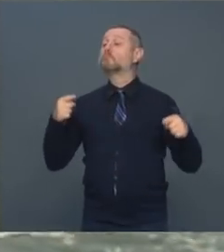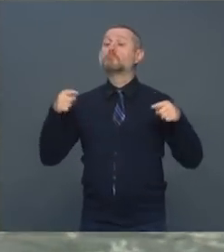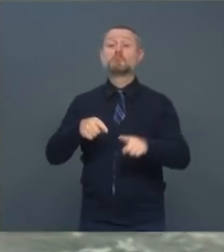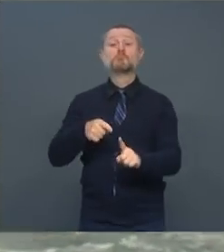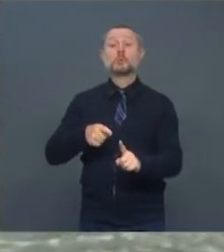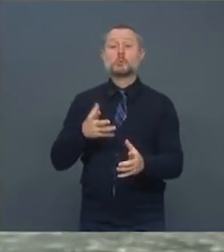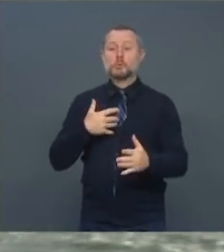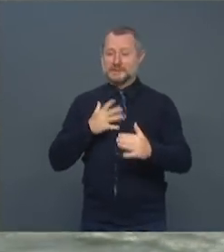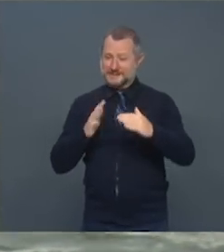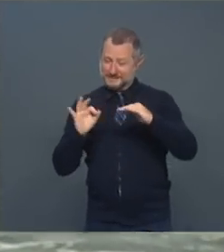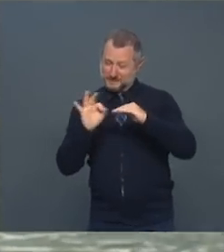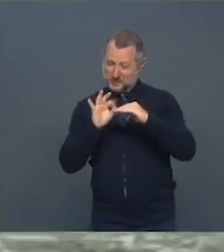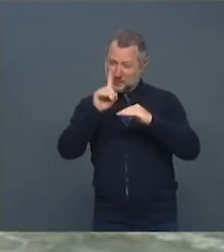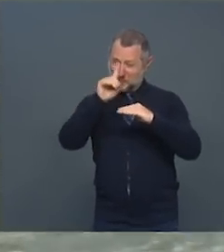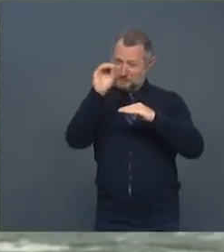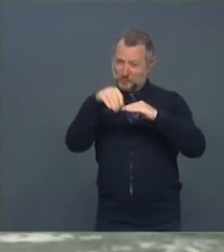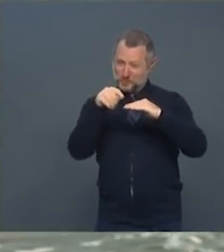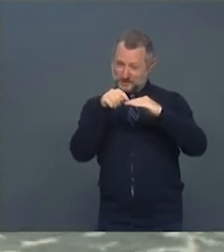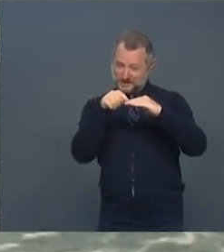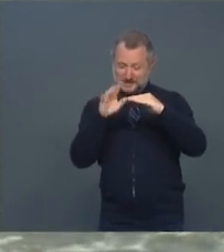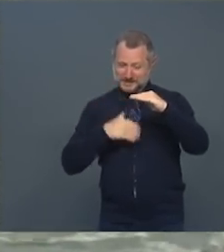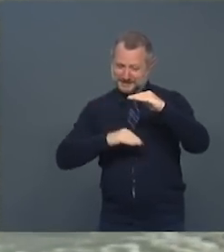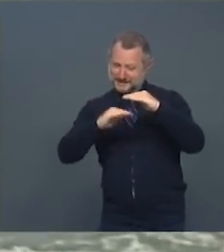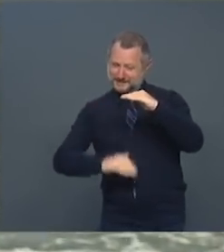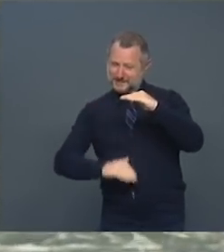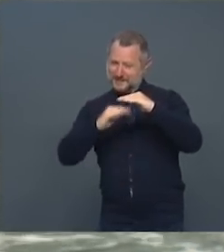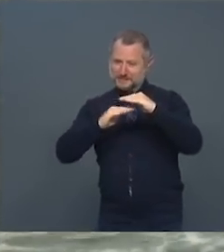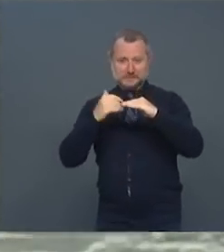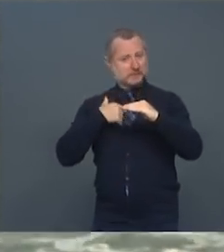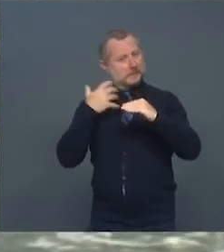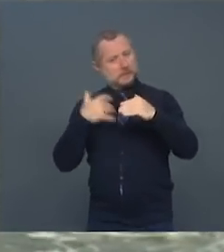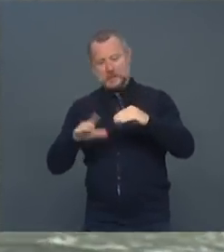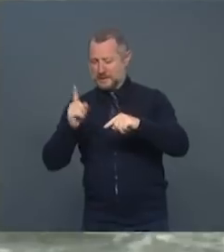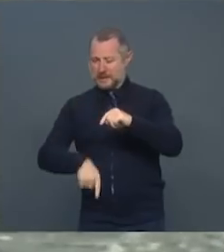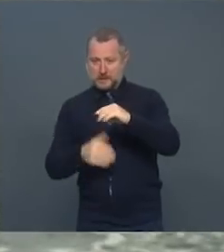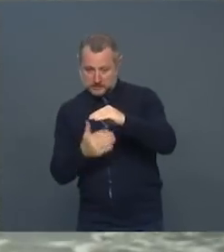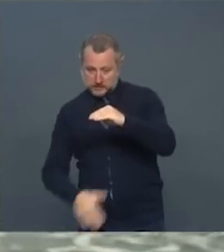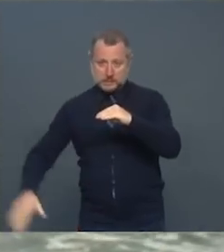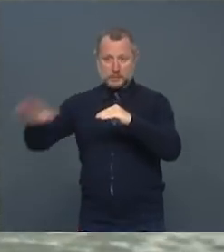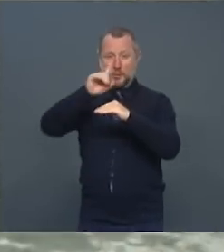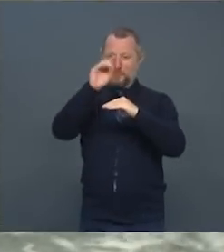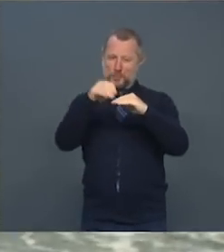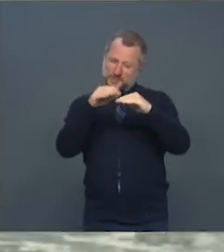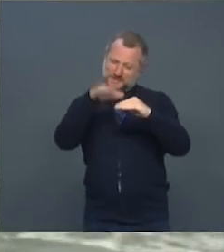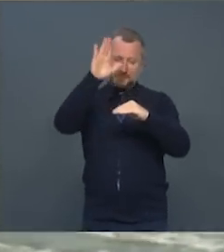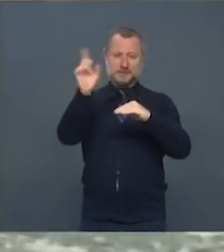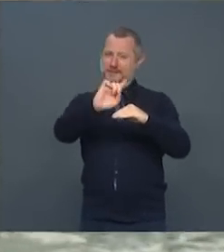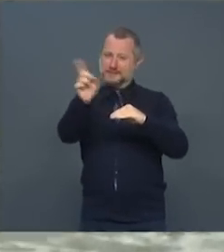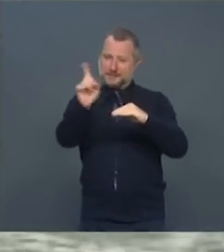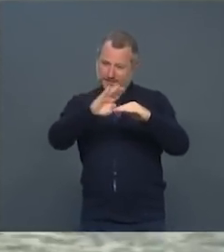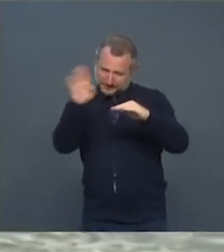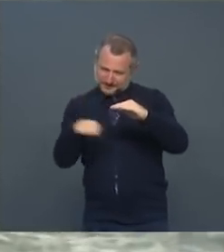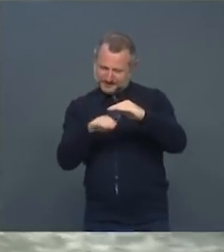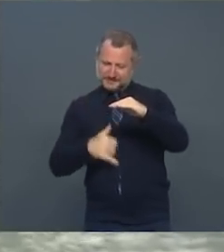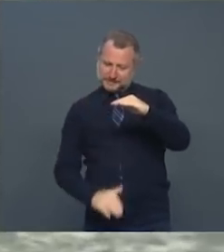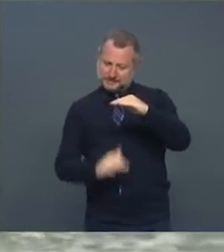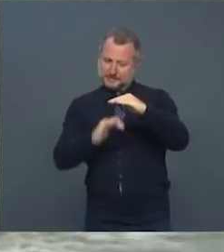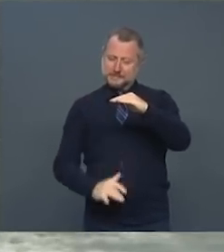the COVID infection rate go over 1%.